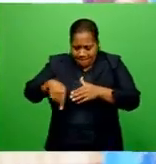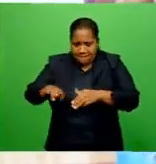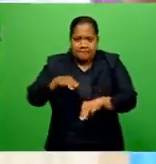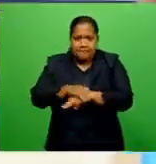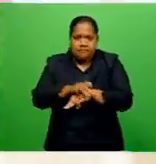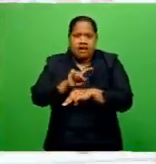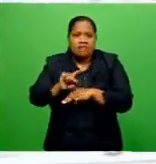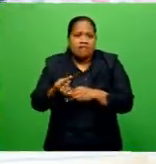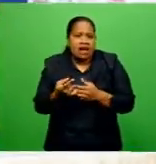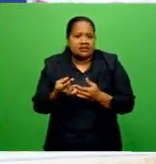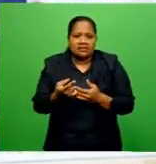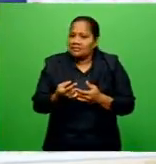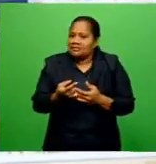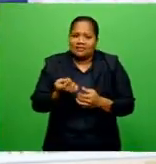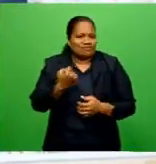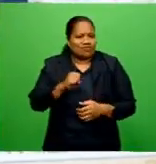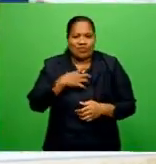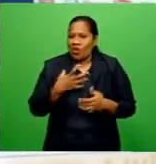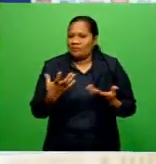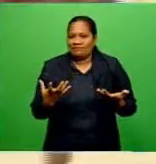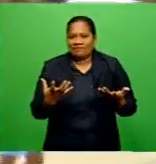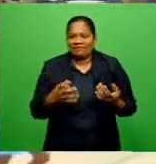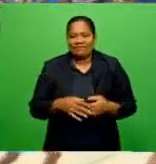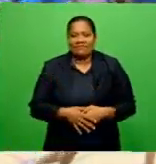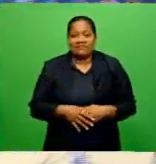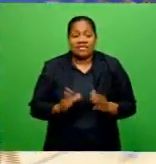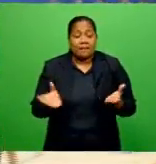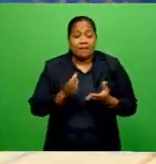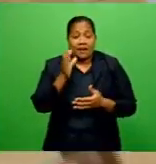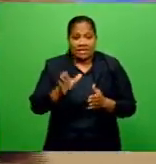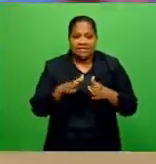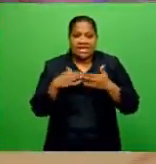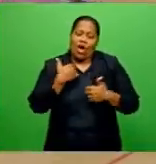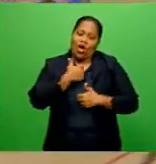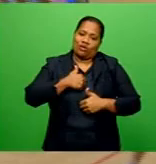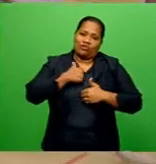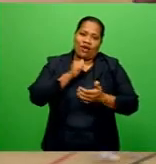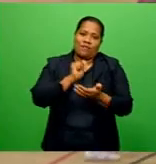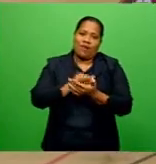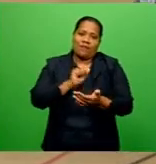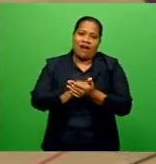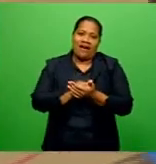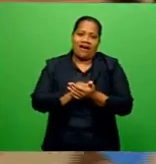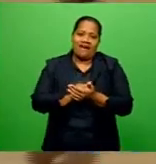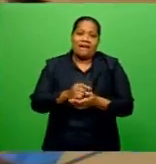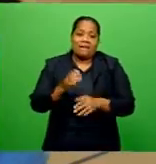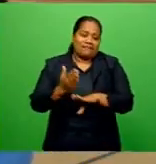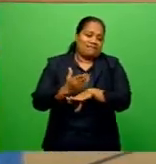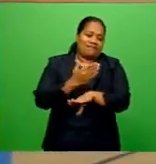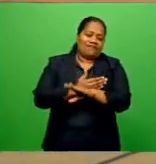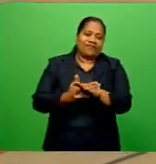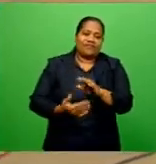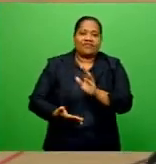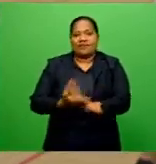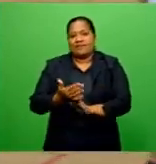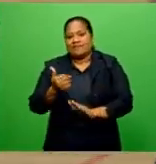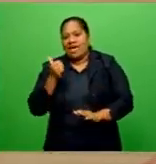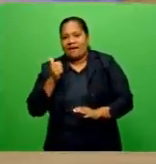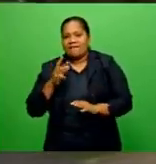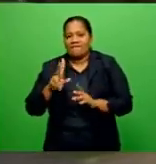no longer the case. Players will now enjoy the festive season before getting back to business in the next few